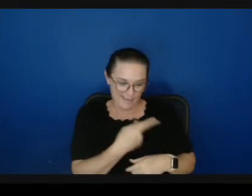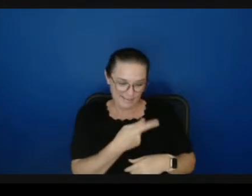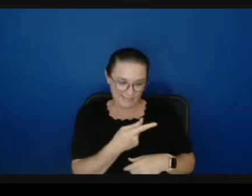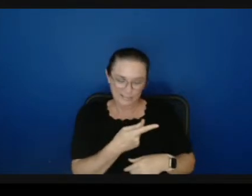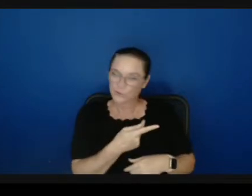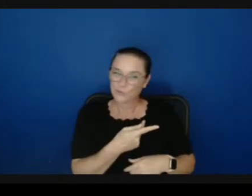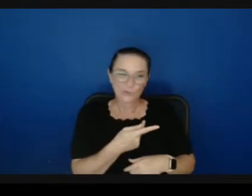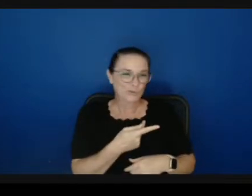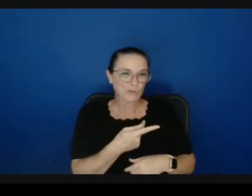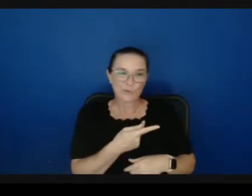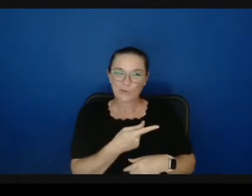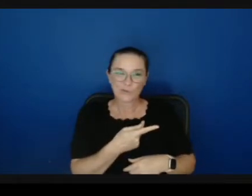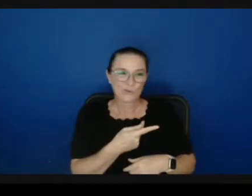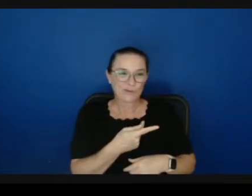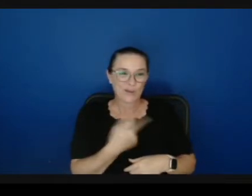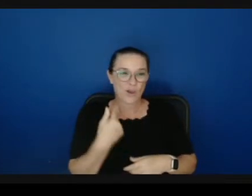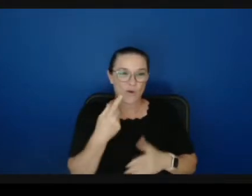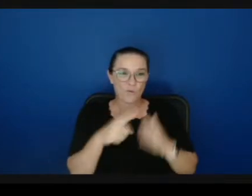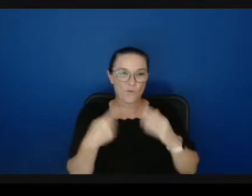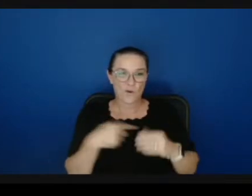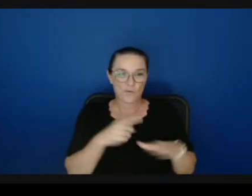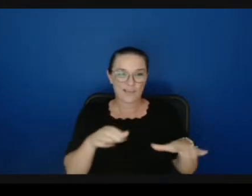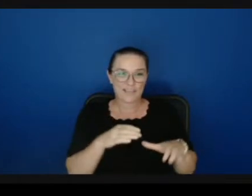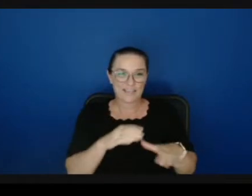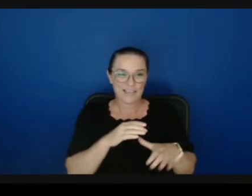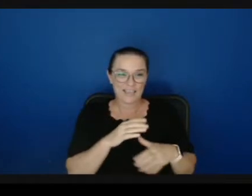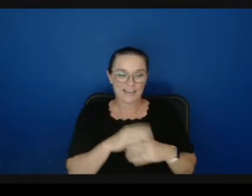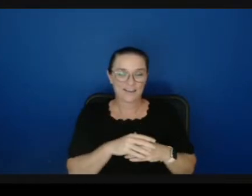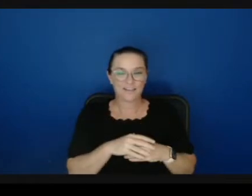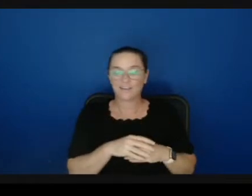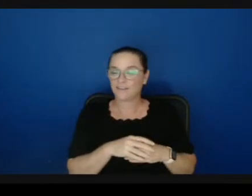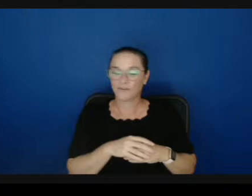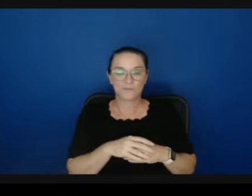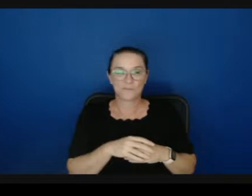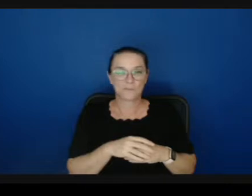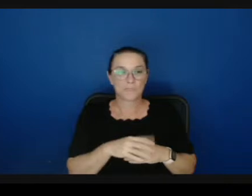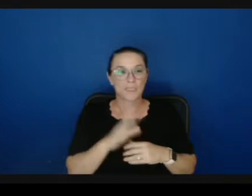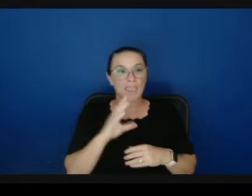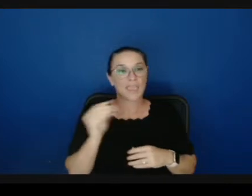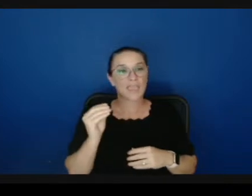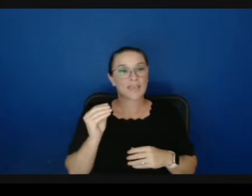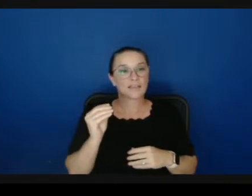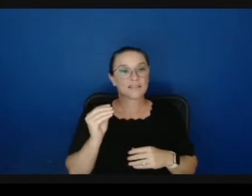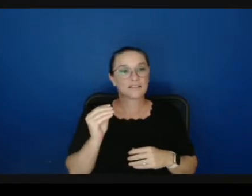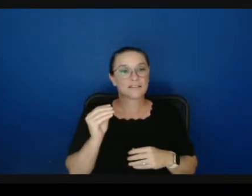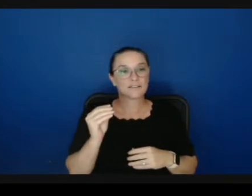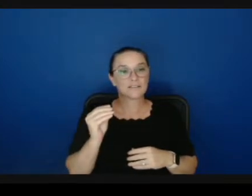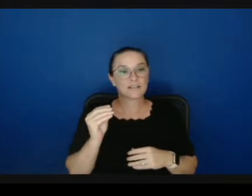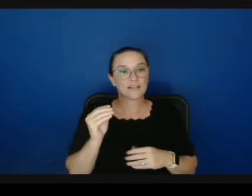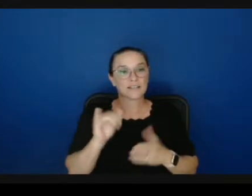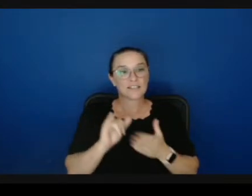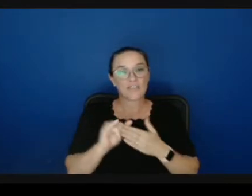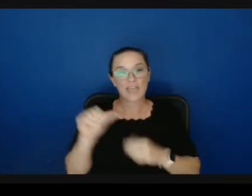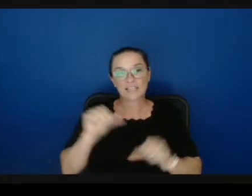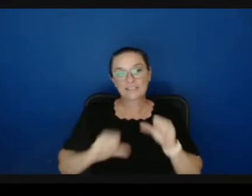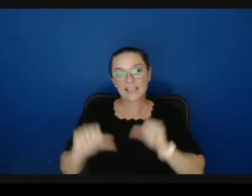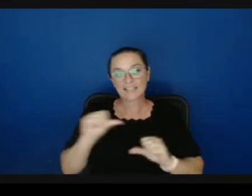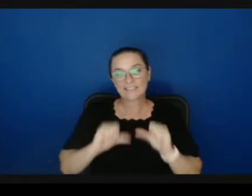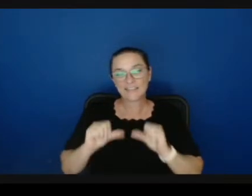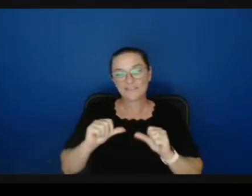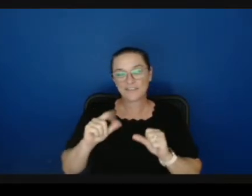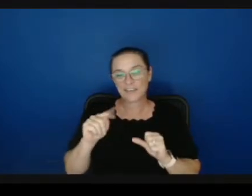an hour. Whew, nice work, Phil. And by the way, is heads up, is that a scientific term,